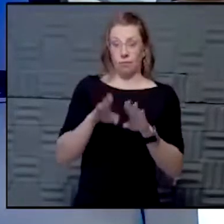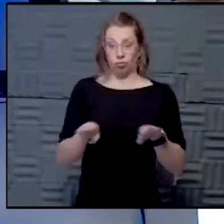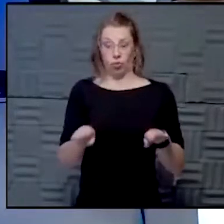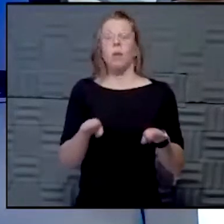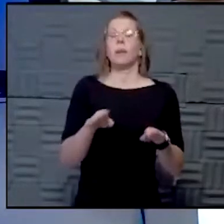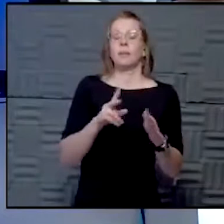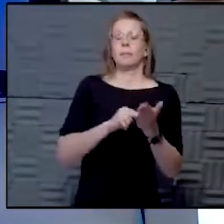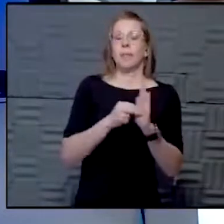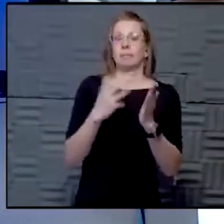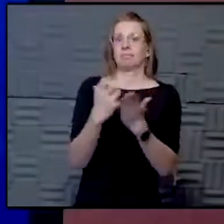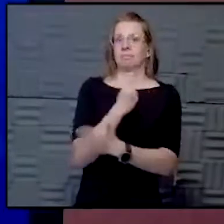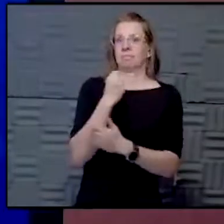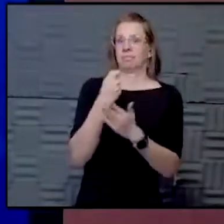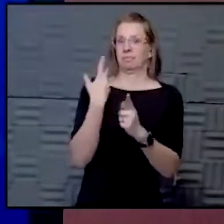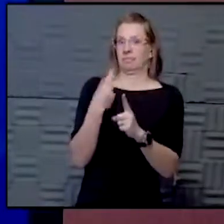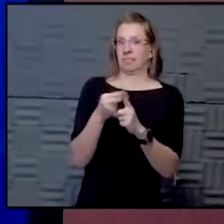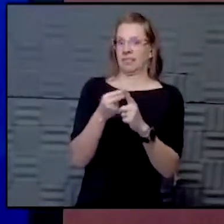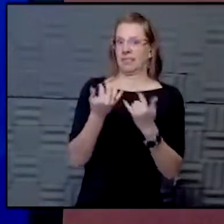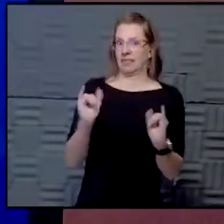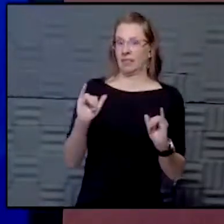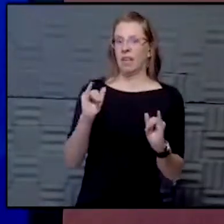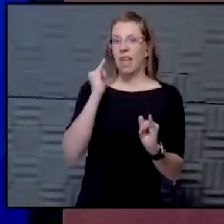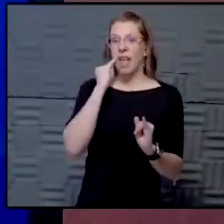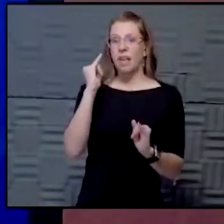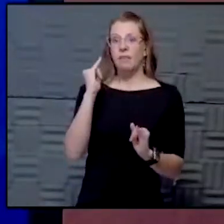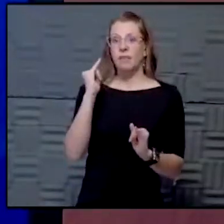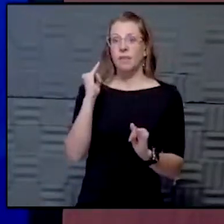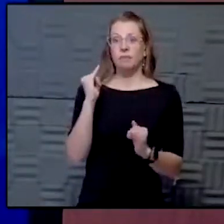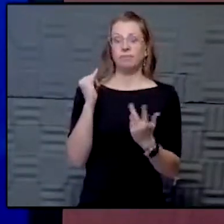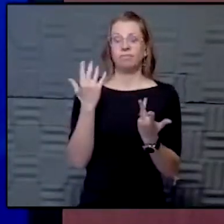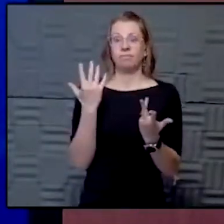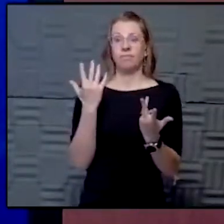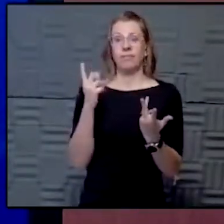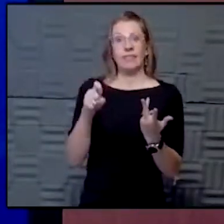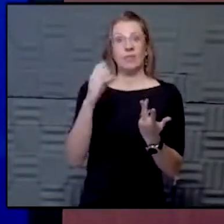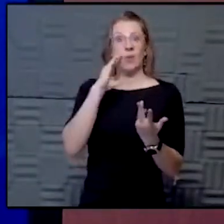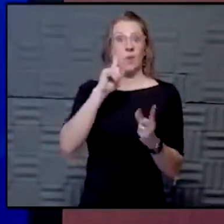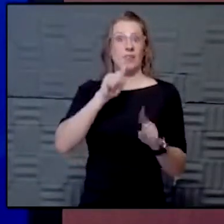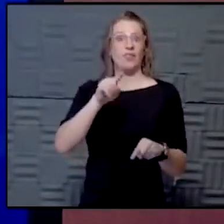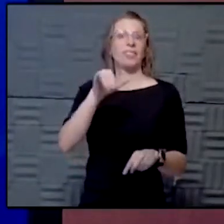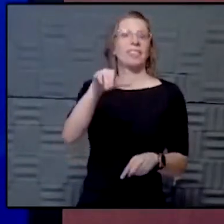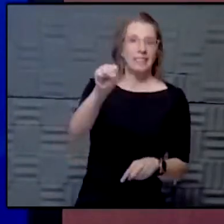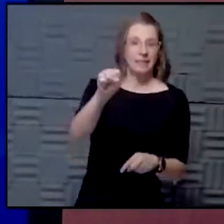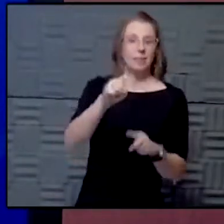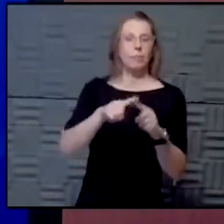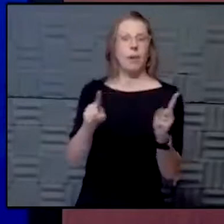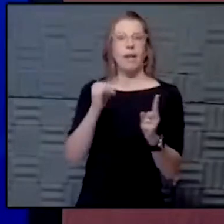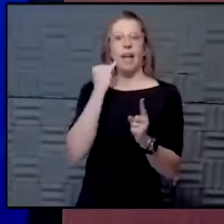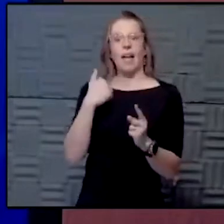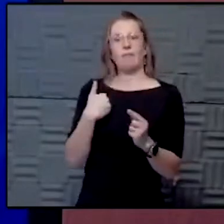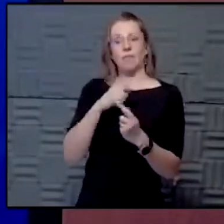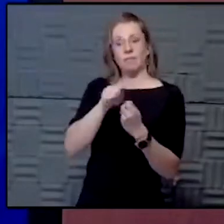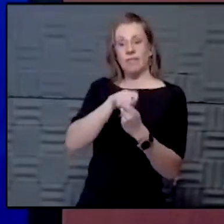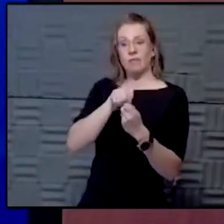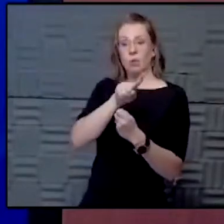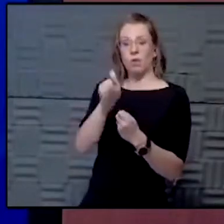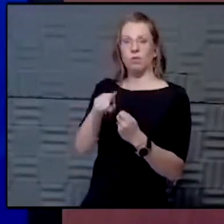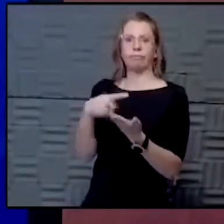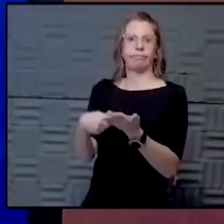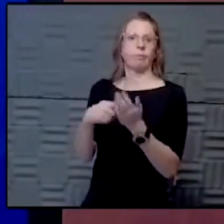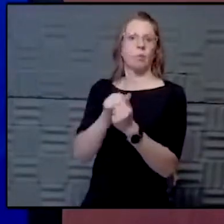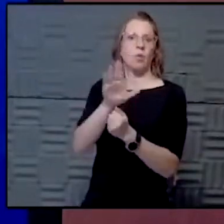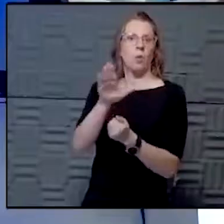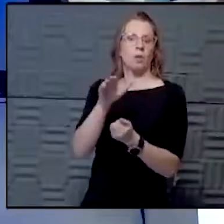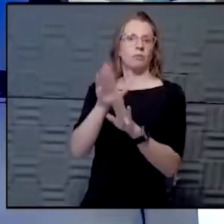that the general answer is yes, and if you have a question, as always, please do address that issue specifically with your pediatrician. And then Heidi has one